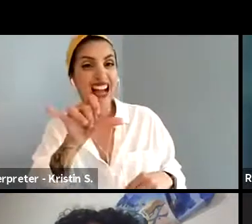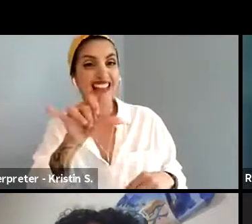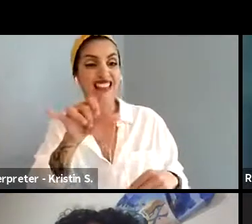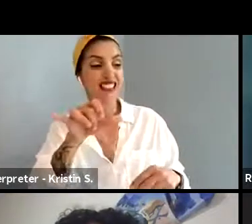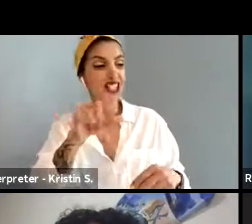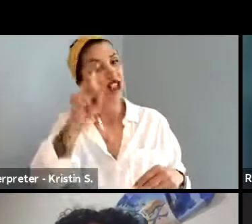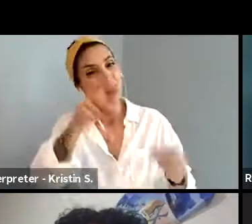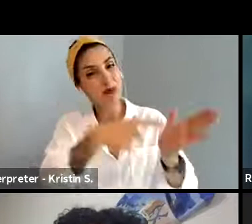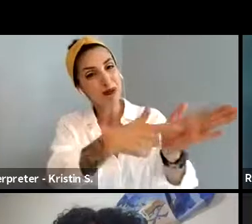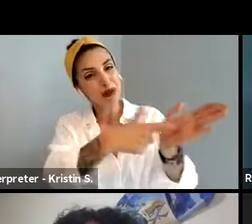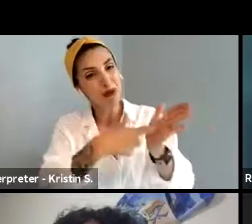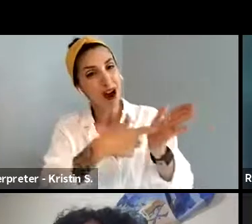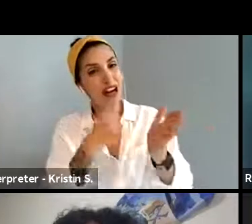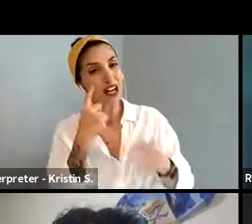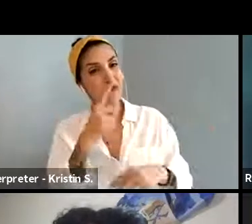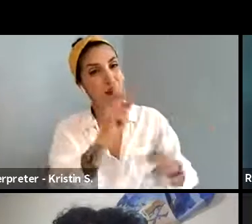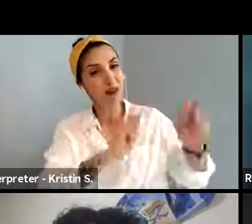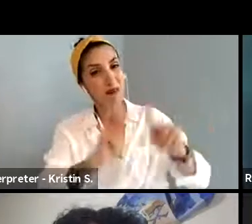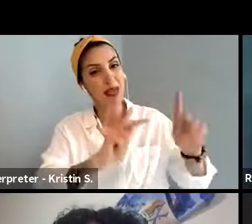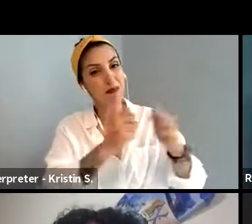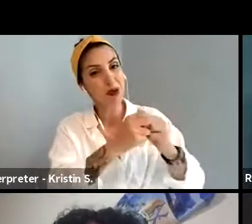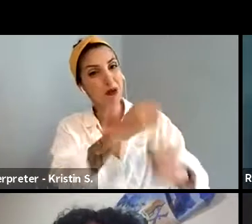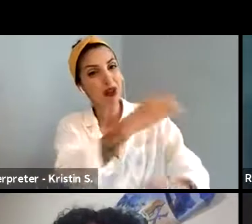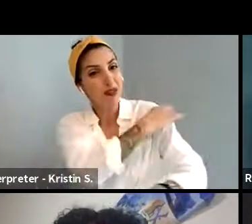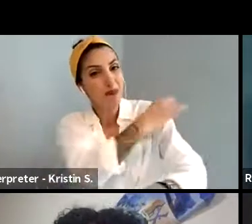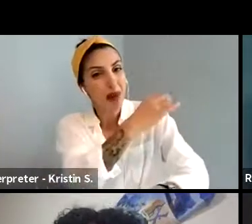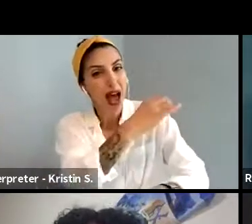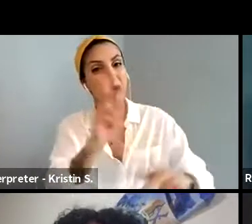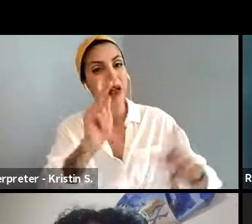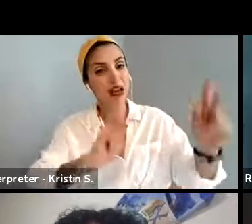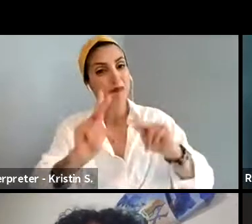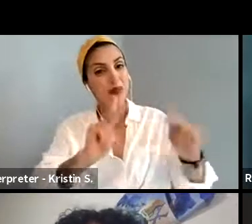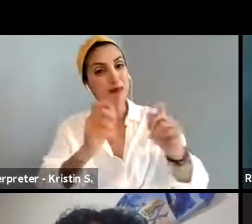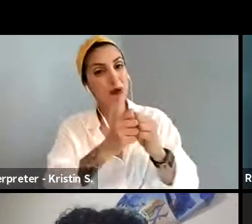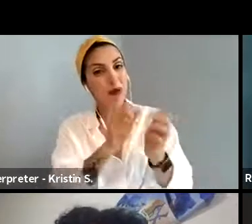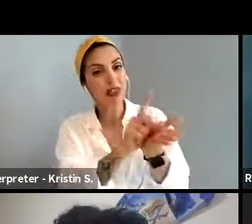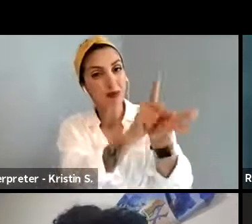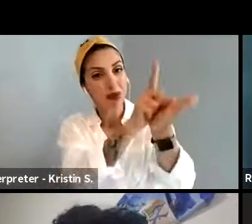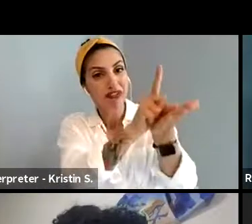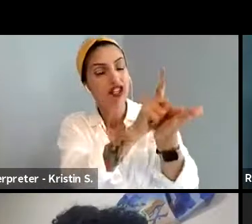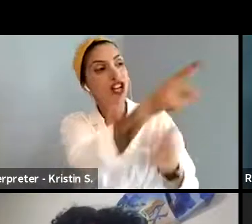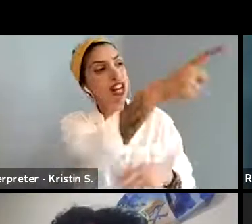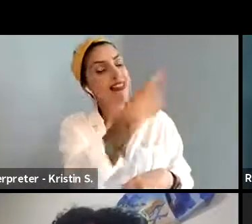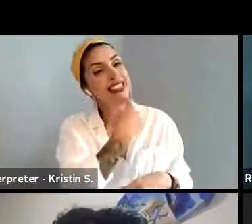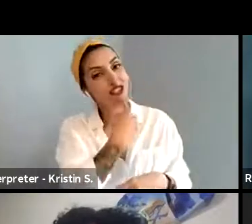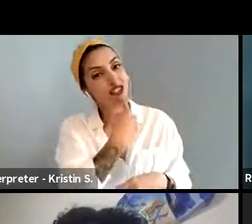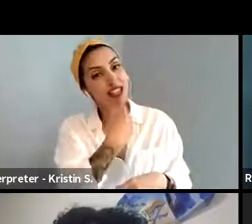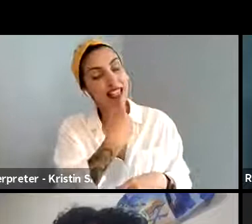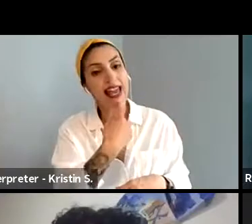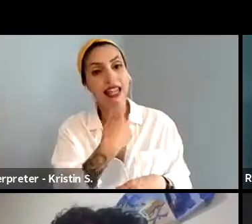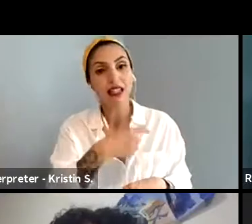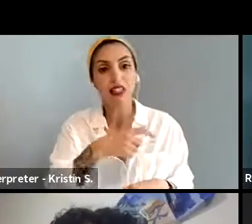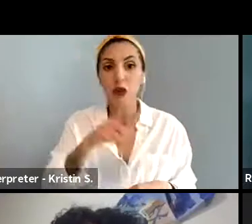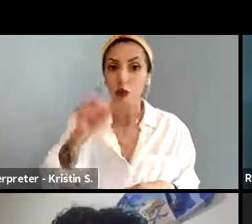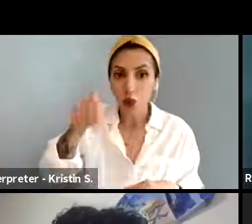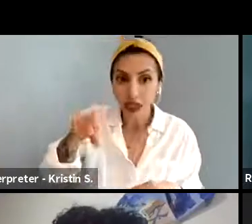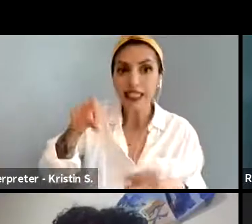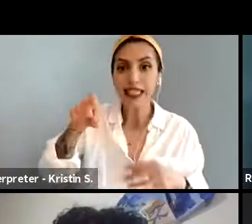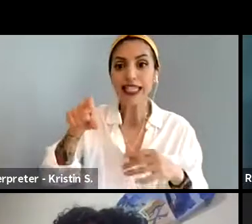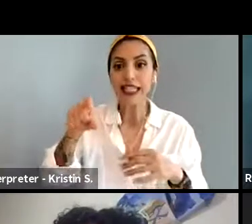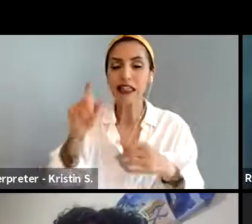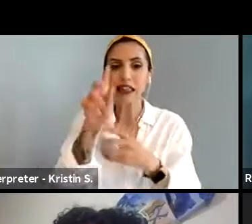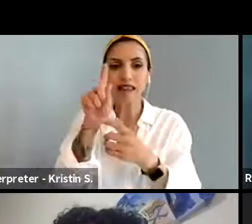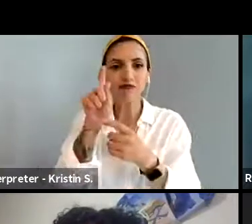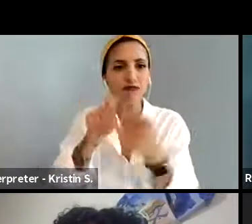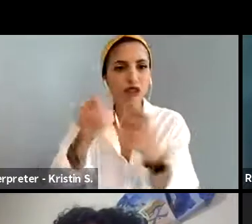and the privilege, you know, to say, we're gonna have X many artists, because y'all know that we are in a